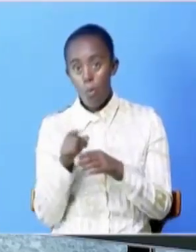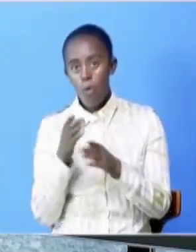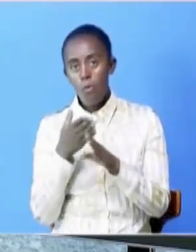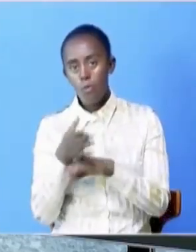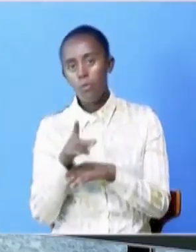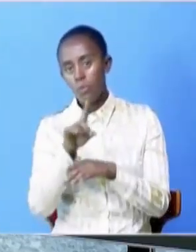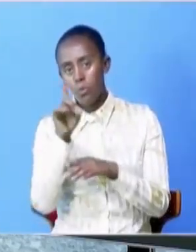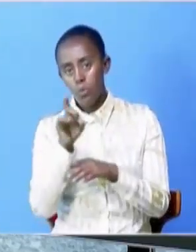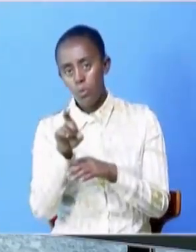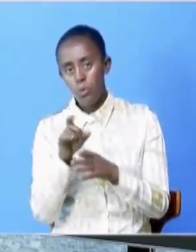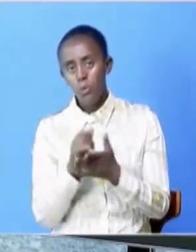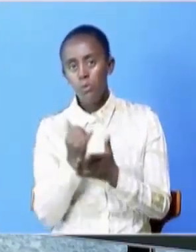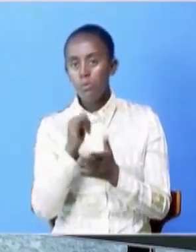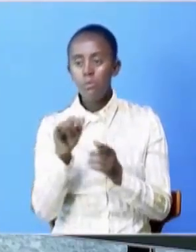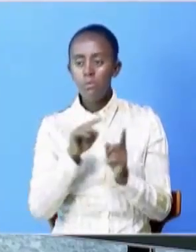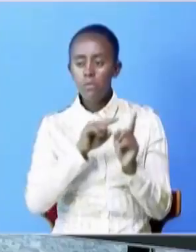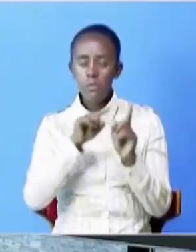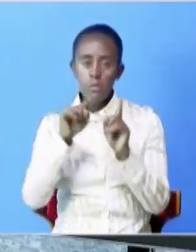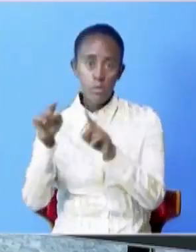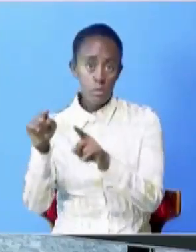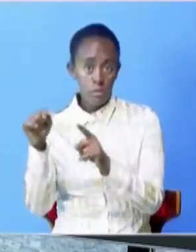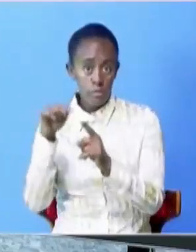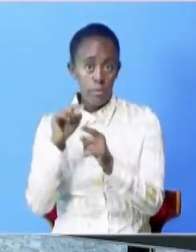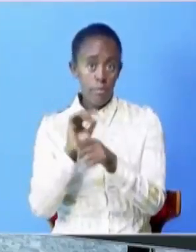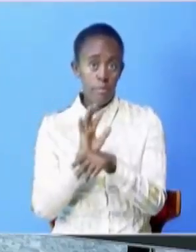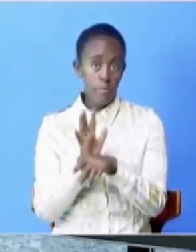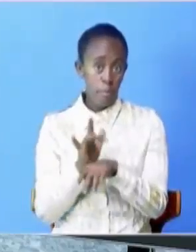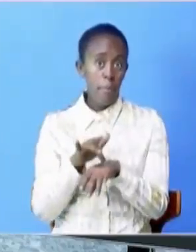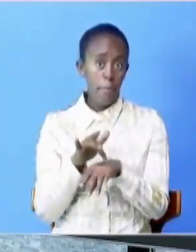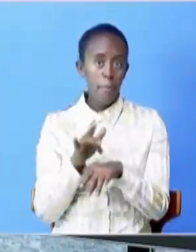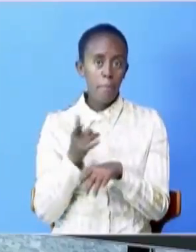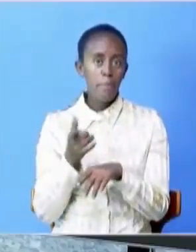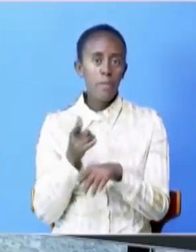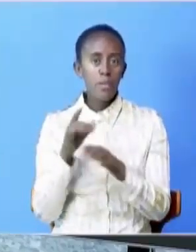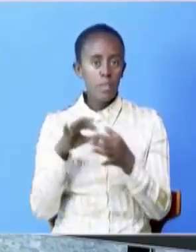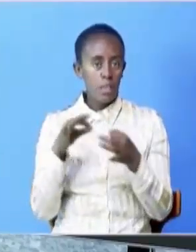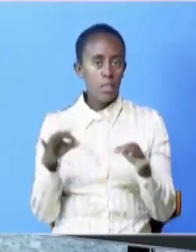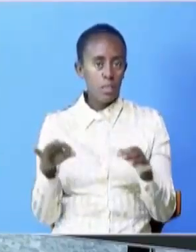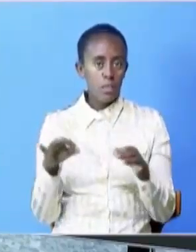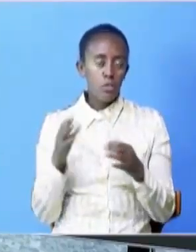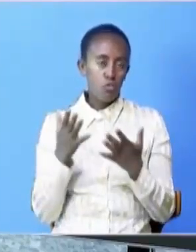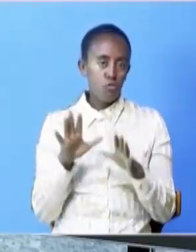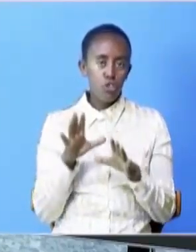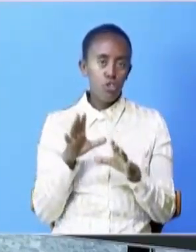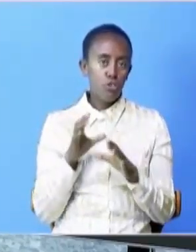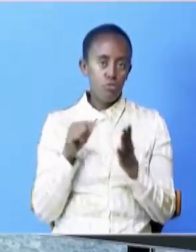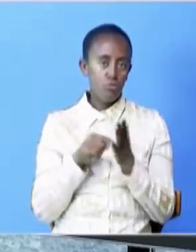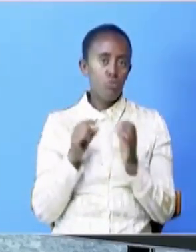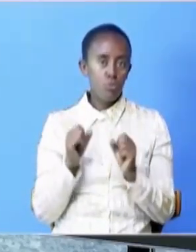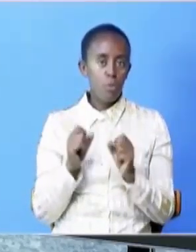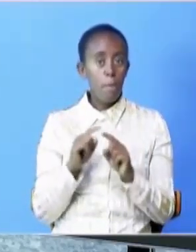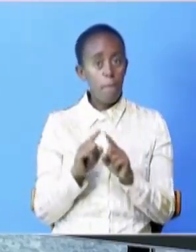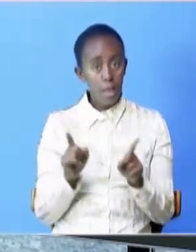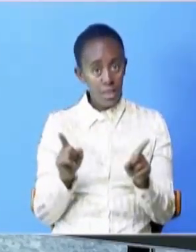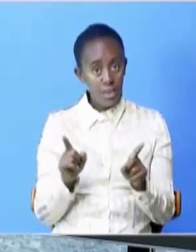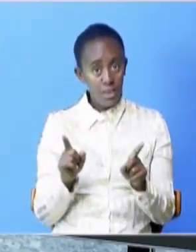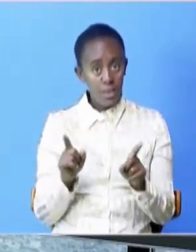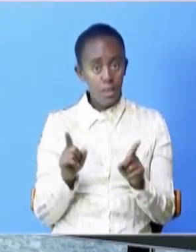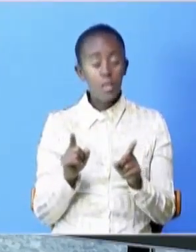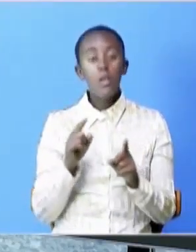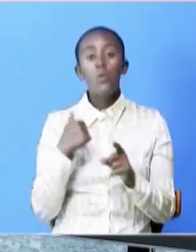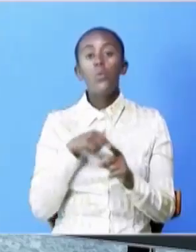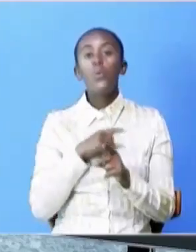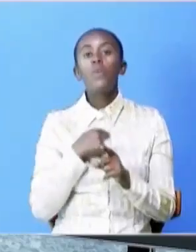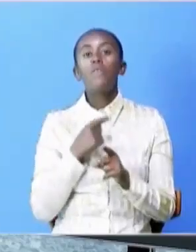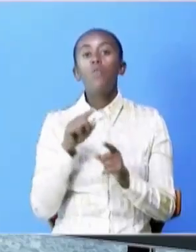have our question. They will go to the cinema could be a sentence that we could finish here with a full stop, but we didn't. We have